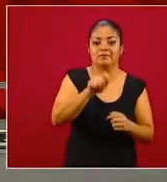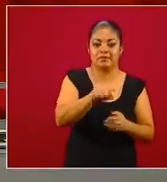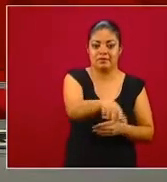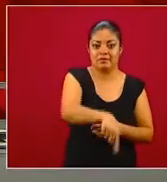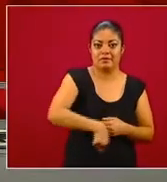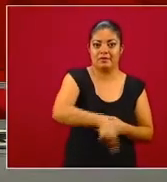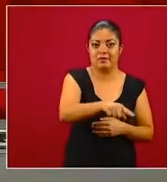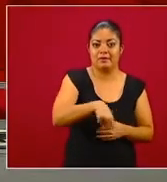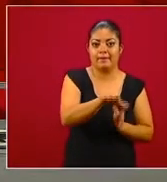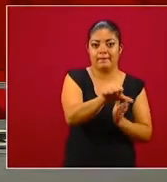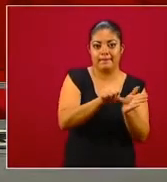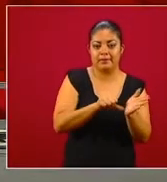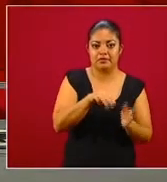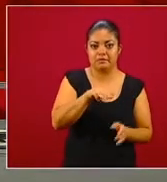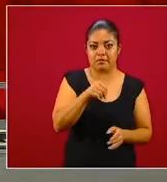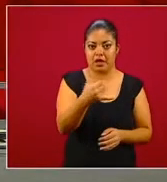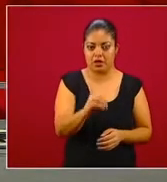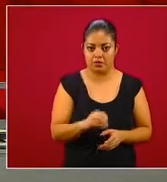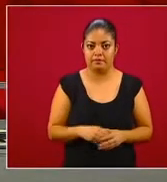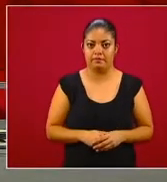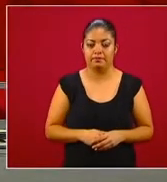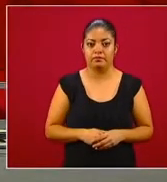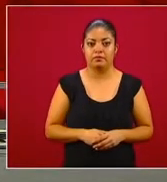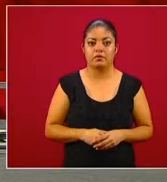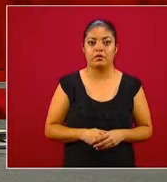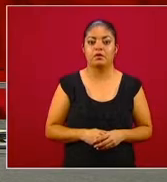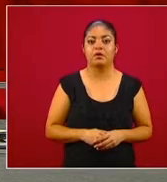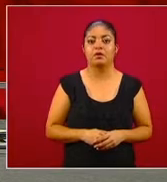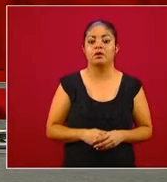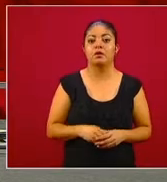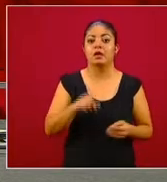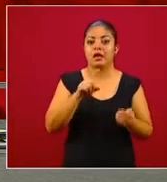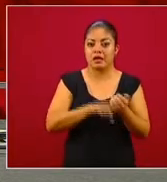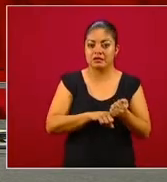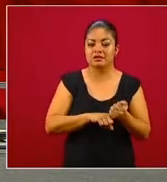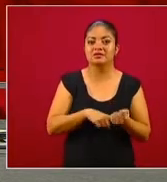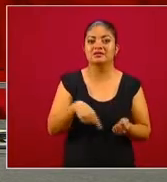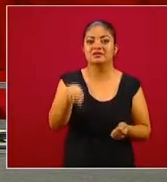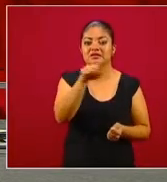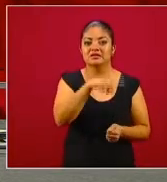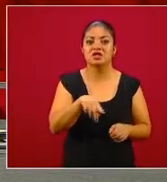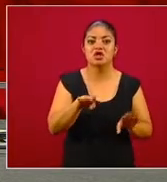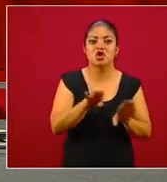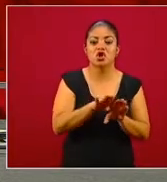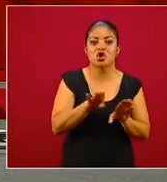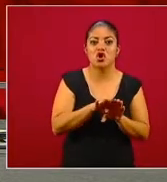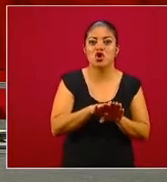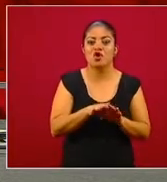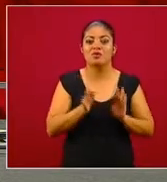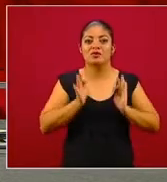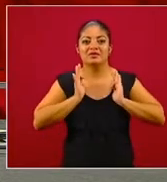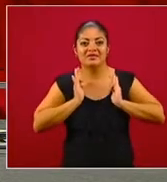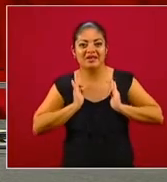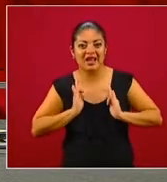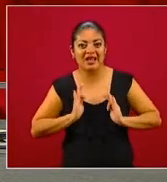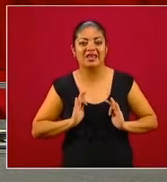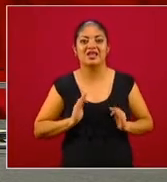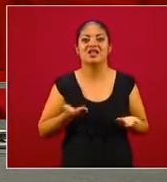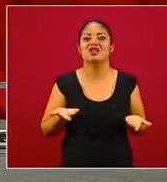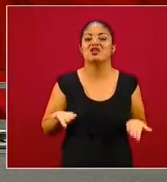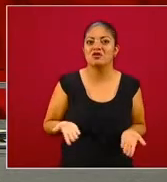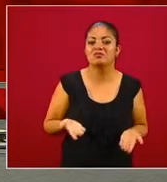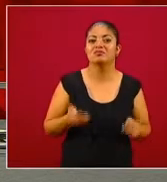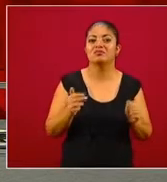that's what we're doing for all of May. para poder llegar con In suficiente order tranquilidad, to me have refiero a la a confianza